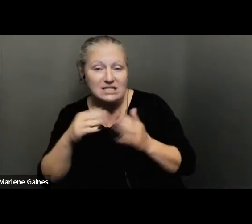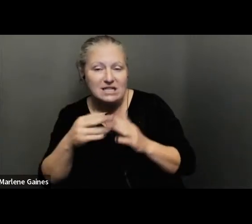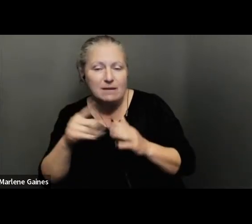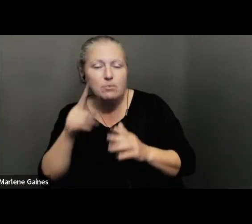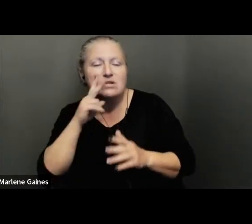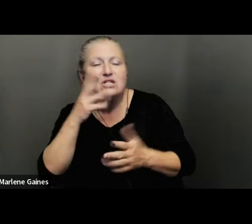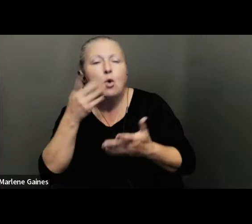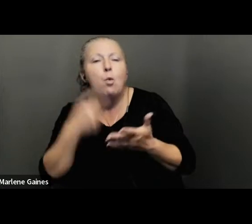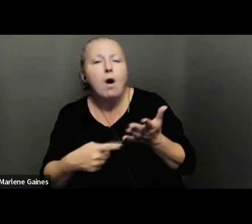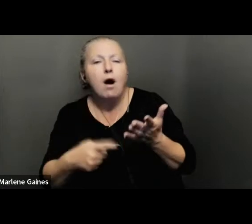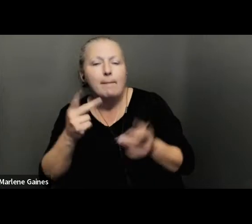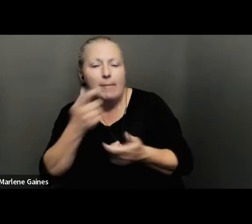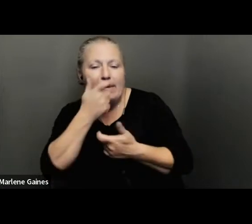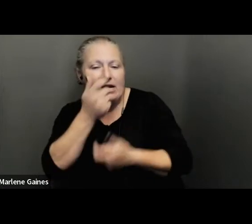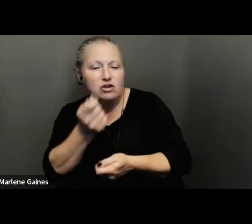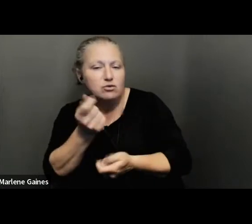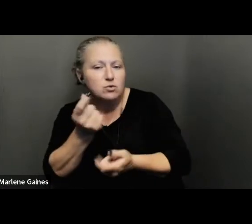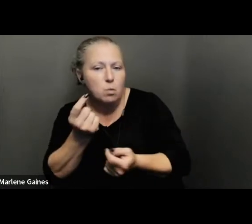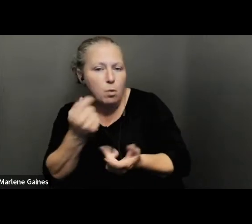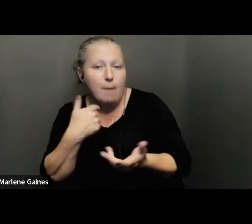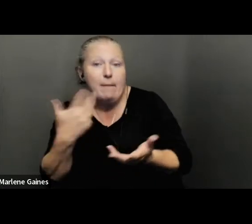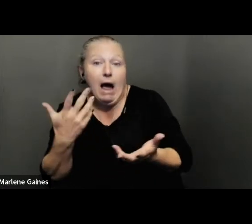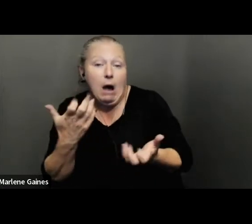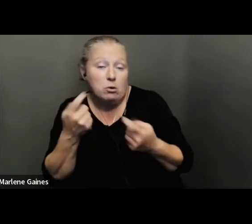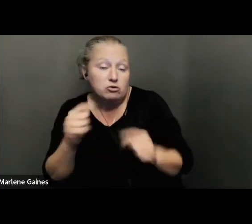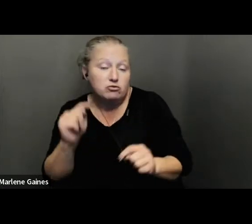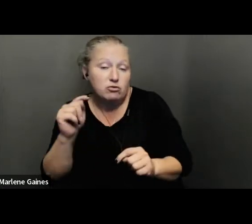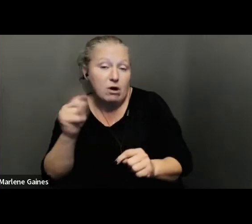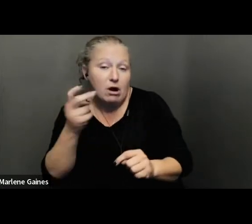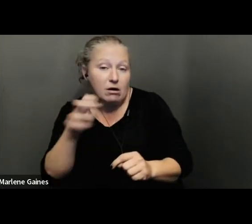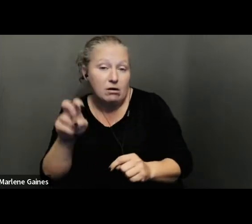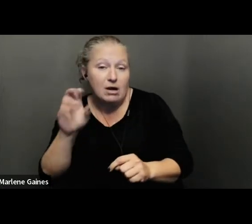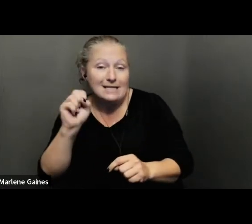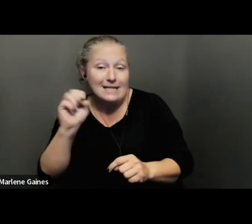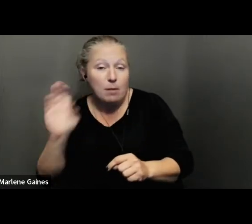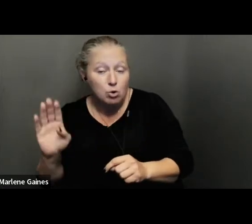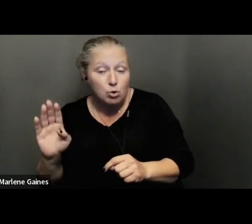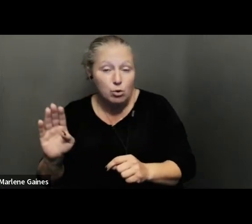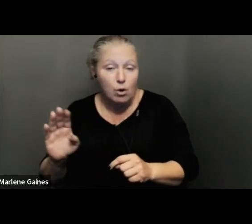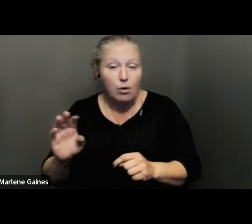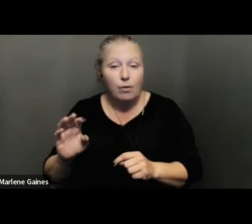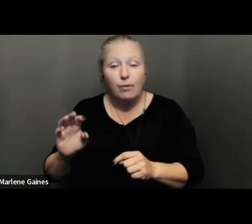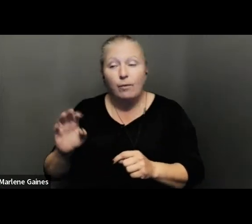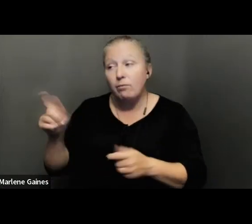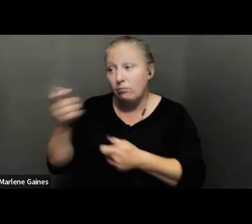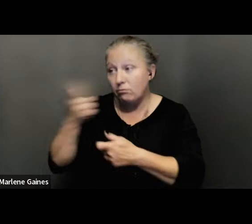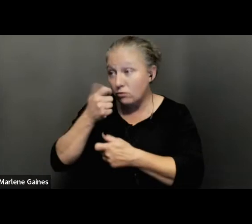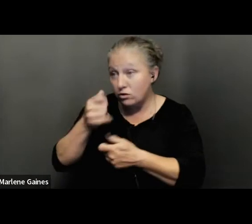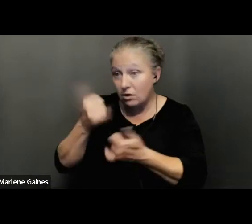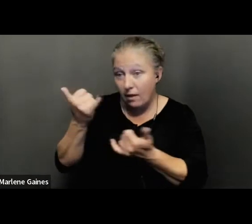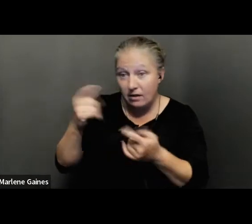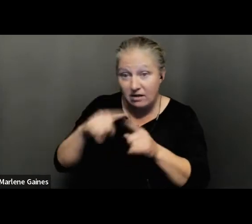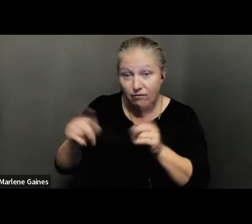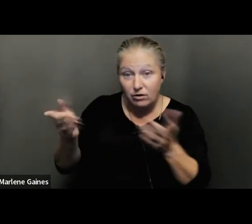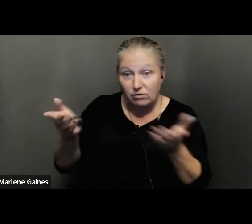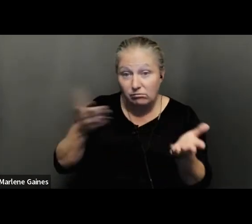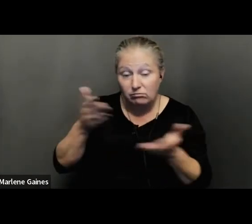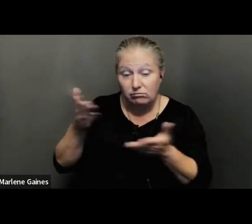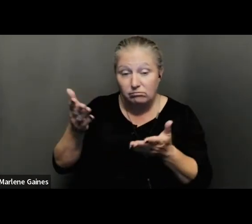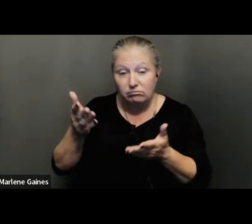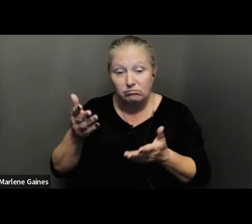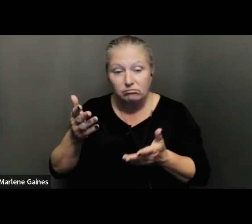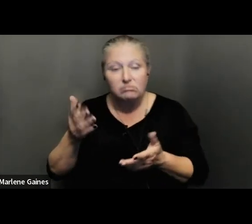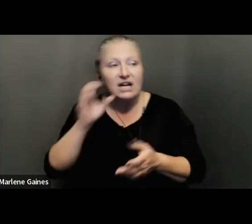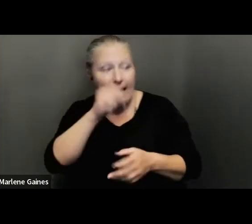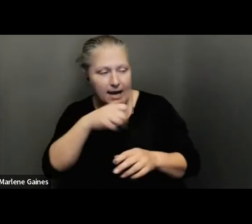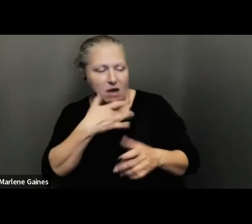folks are Okay. interested, but I would like to try to. So you're interested in San San Bruno. Bruno. Anyone So I go to a else lot of interested in something events. different? And something different.